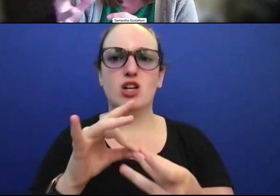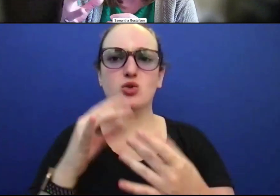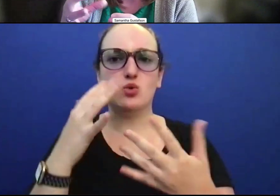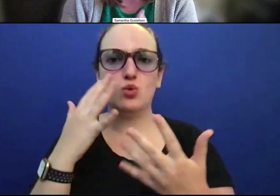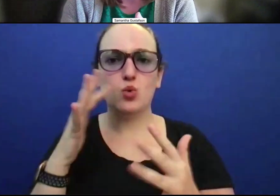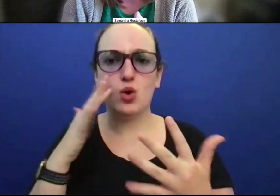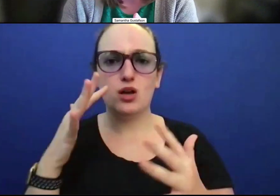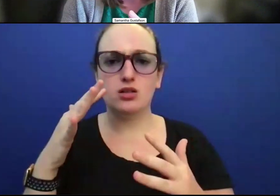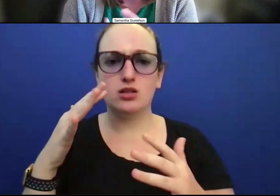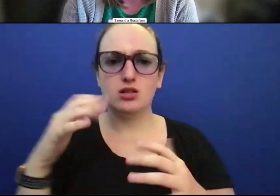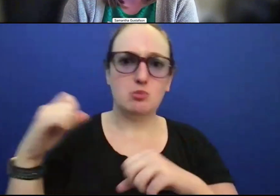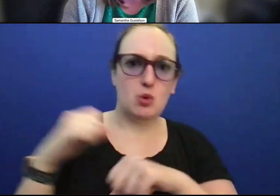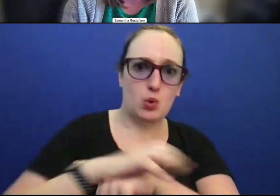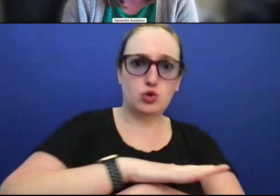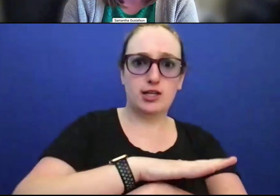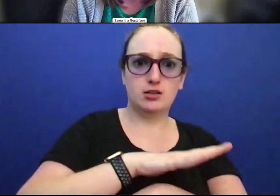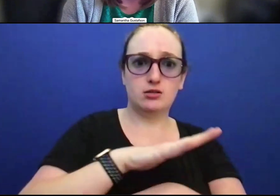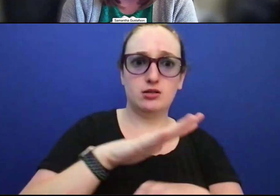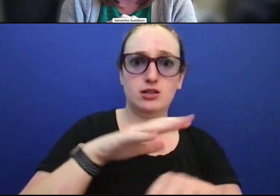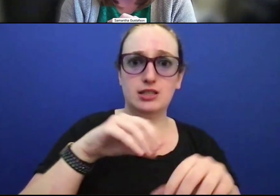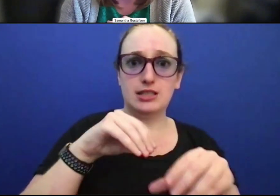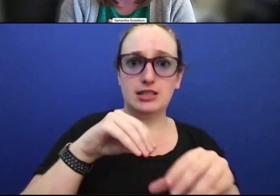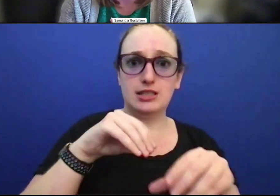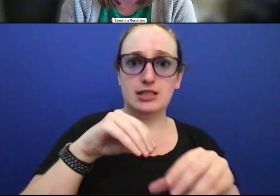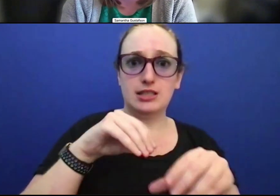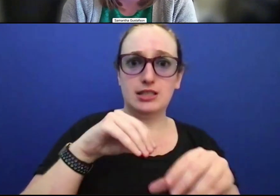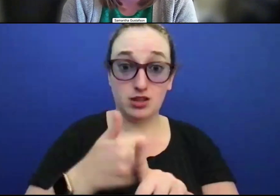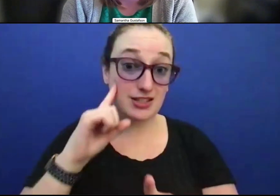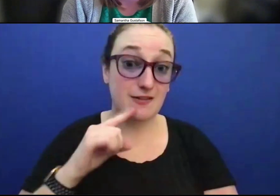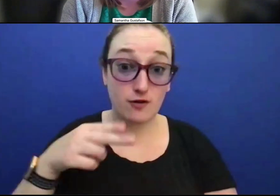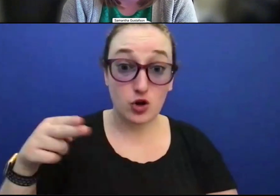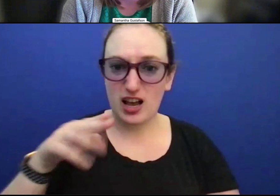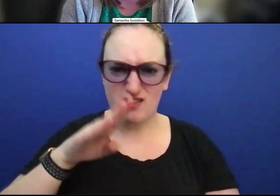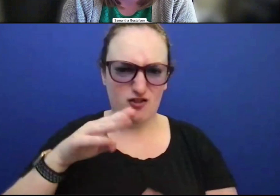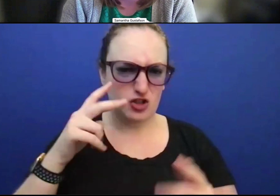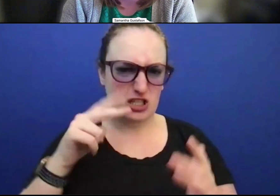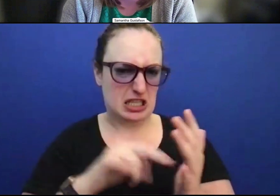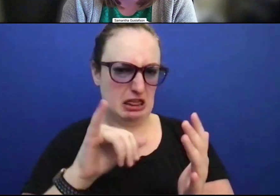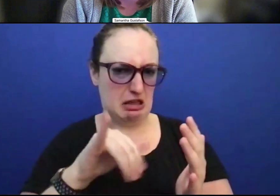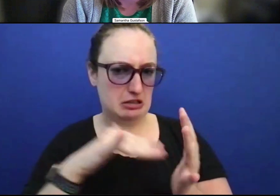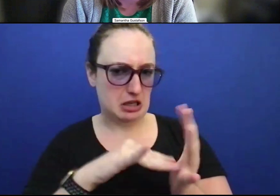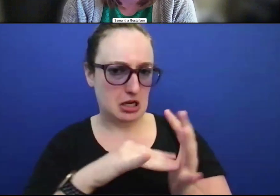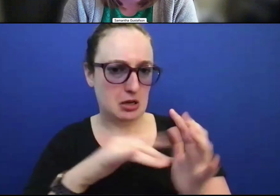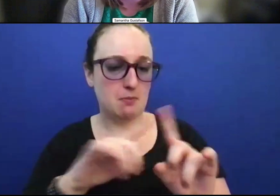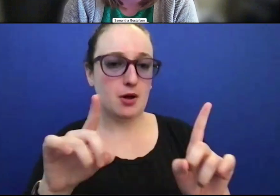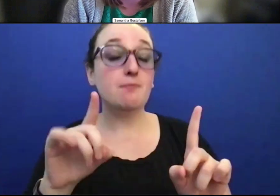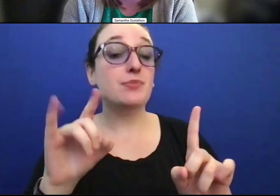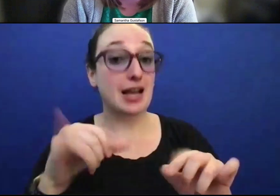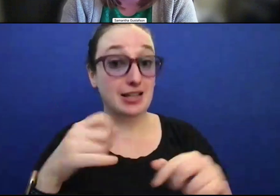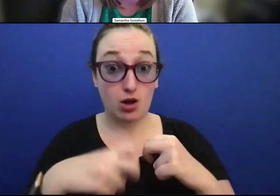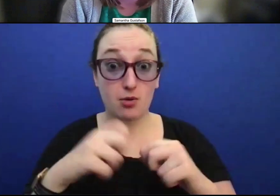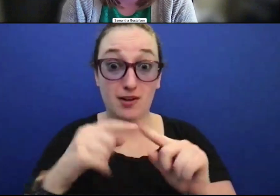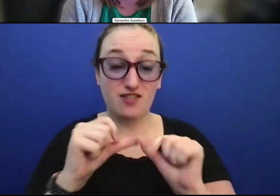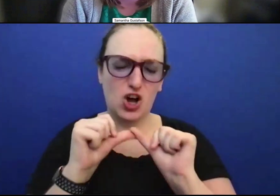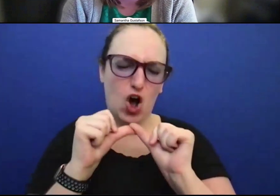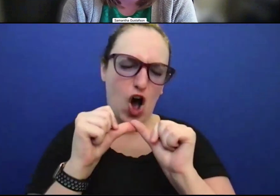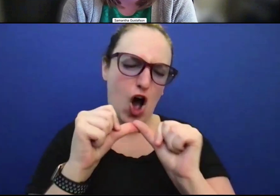and children who are deaf and hard of hearing, but it is a problem when there is constant